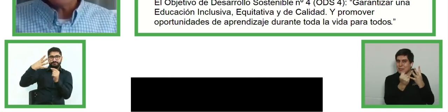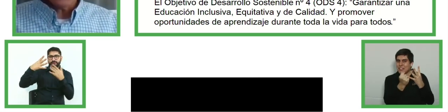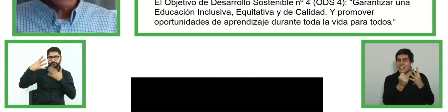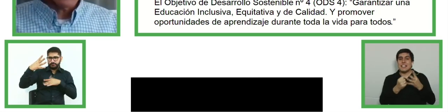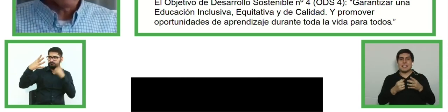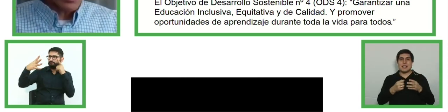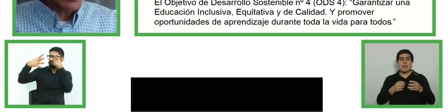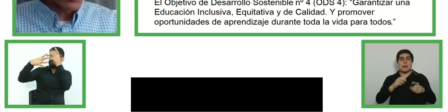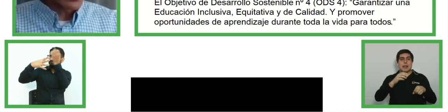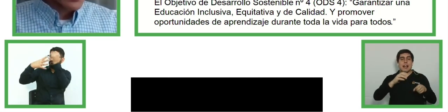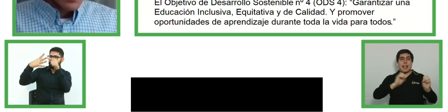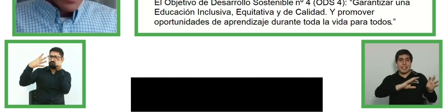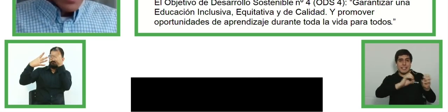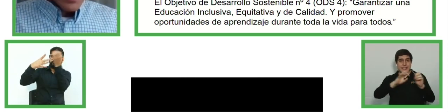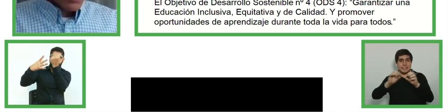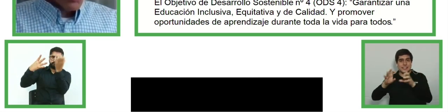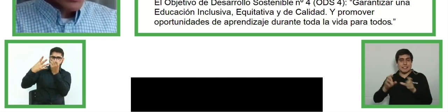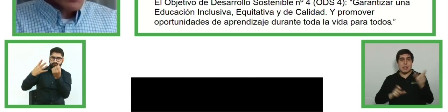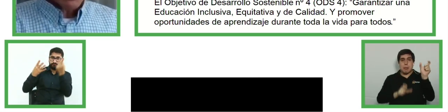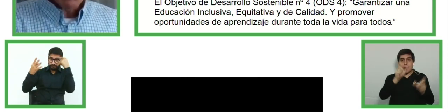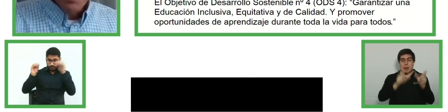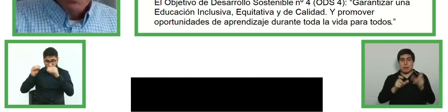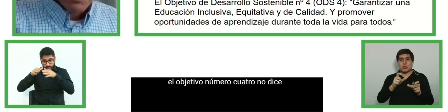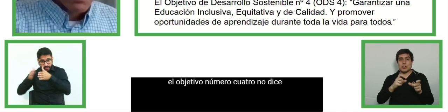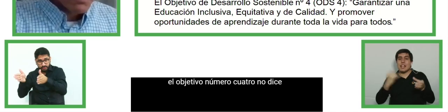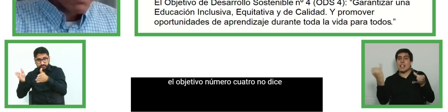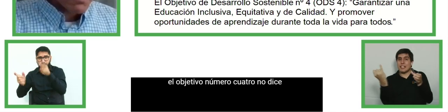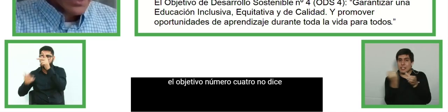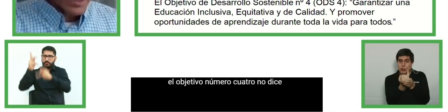education, inclusive education to